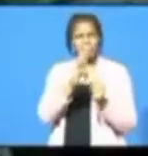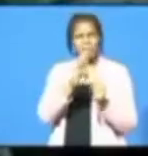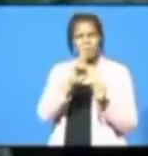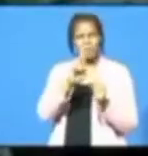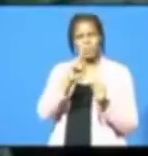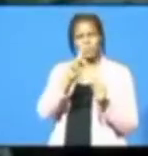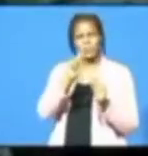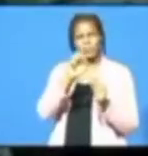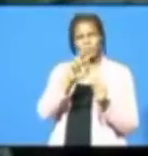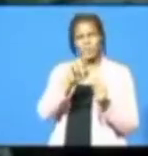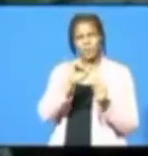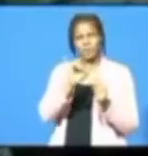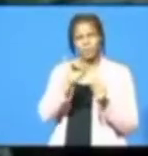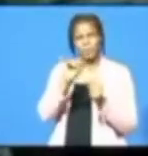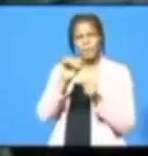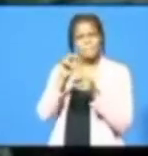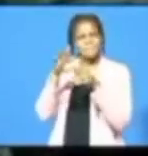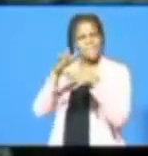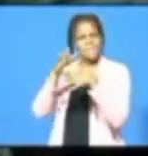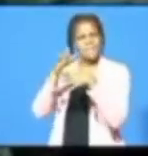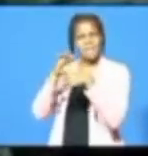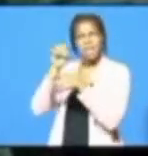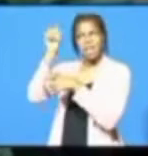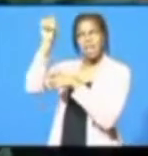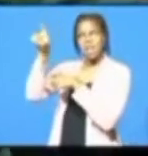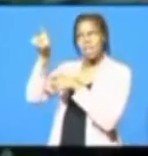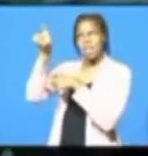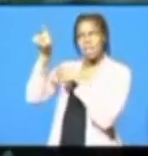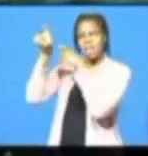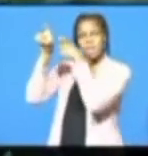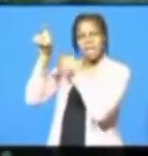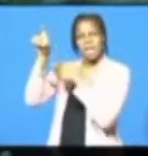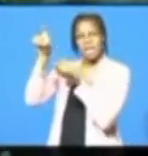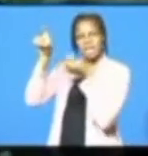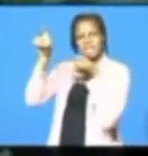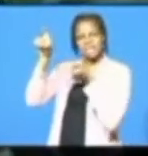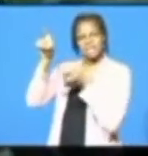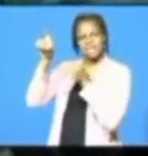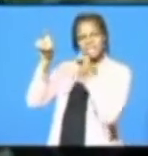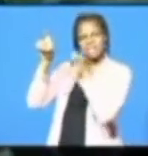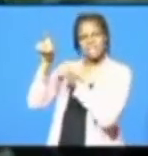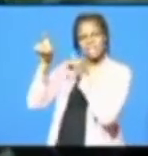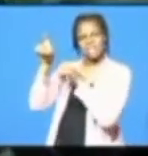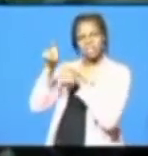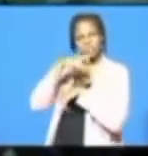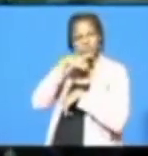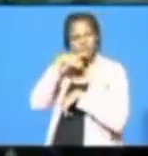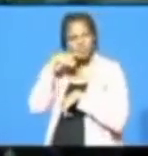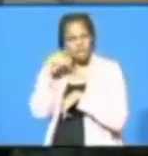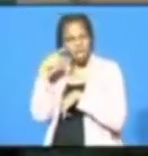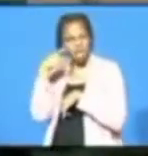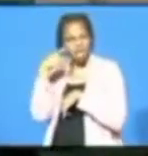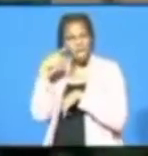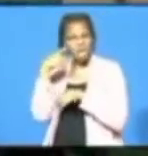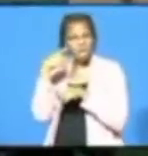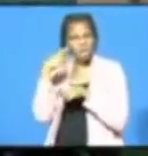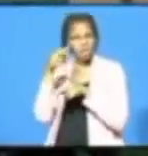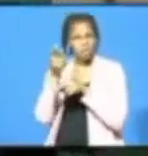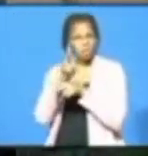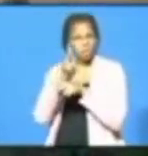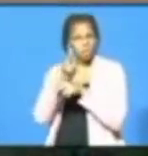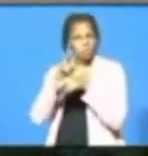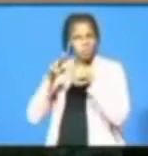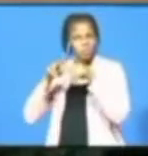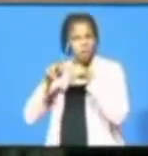have to hang the meat and you dry it with the smoke. Remember that barrel when you use